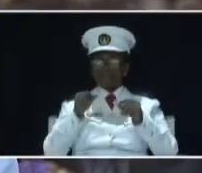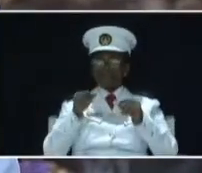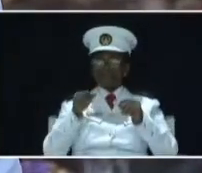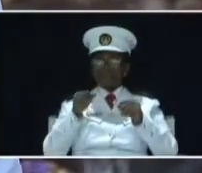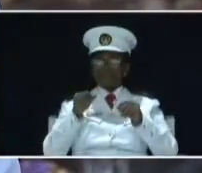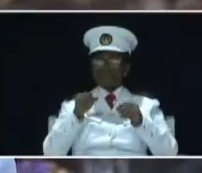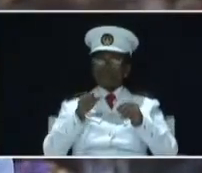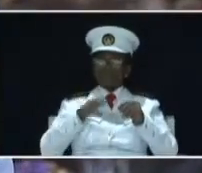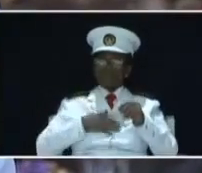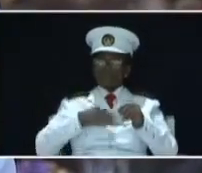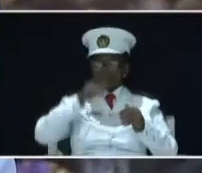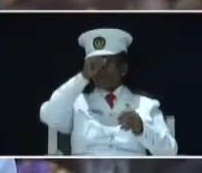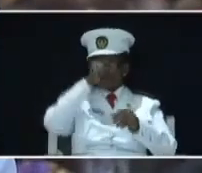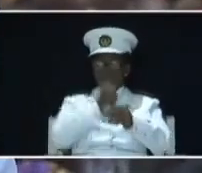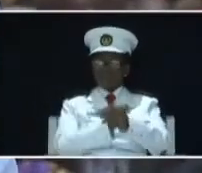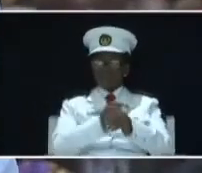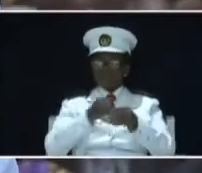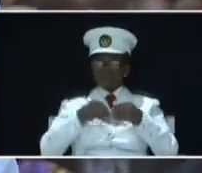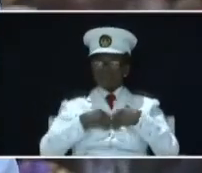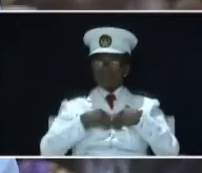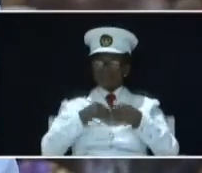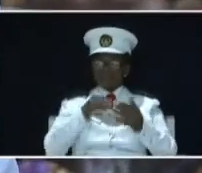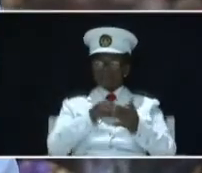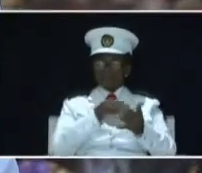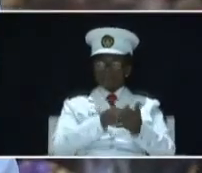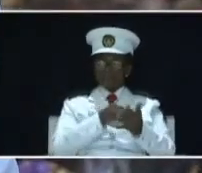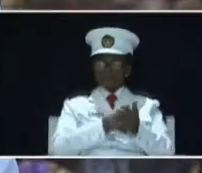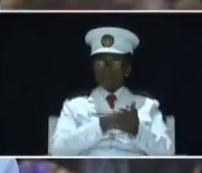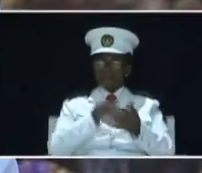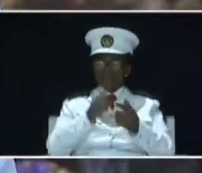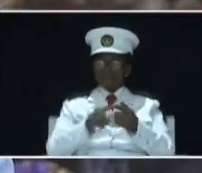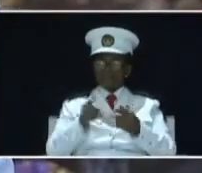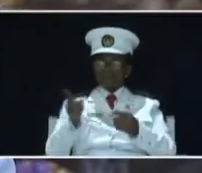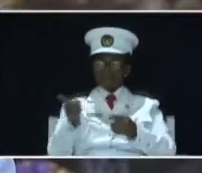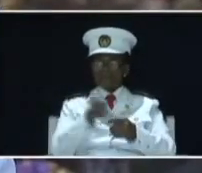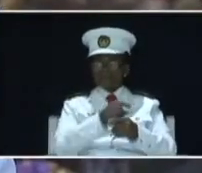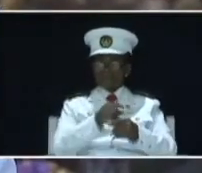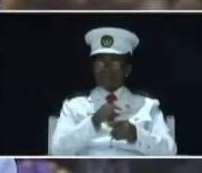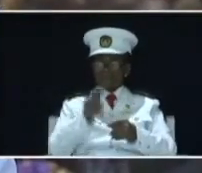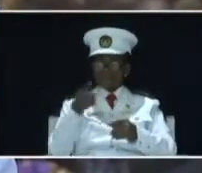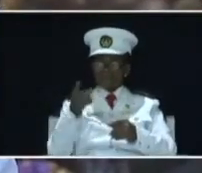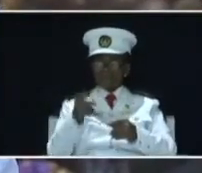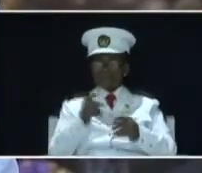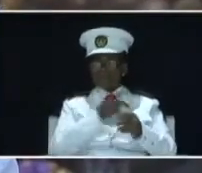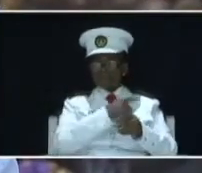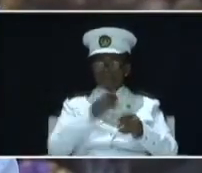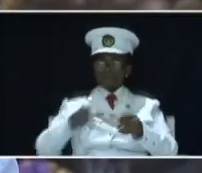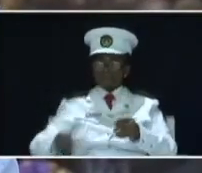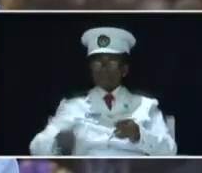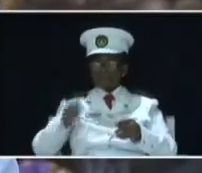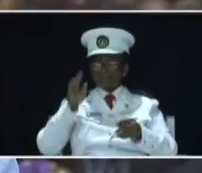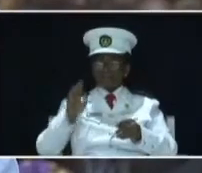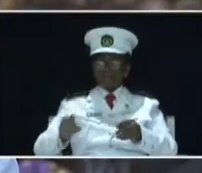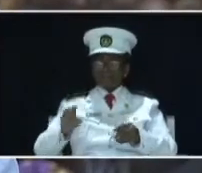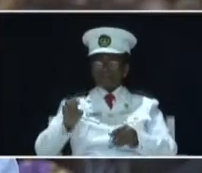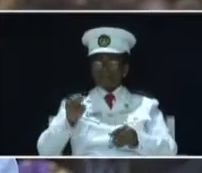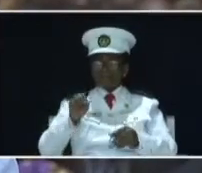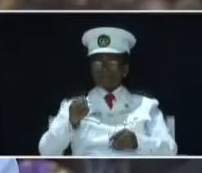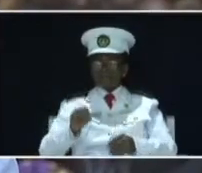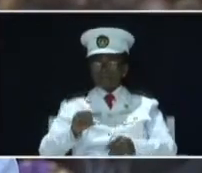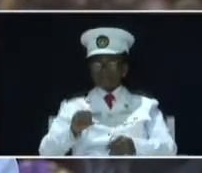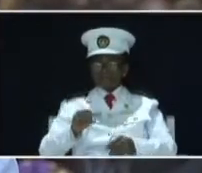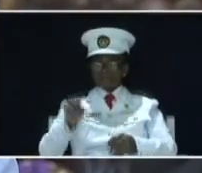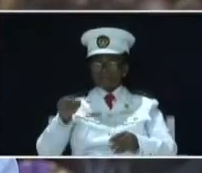My son had mentioned to you 2 Kings chapter 1 from verse 9 to 12. 2 Kings chapter 1 from verse 9 to